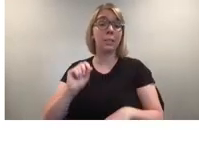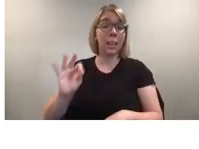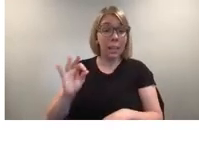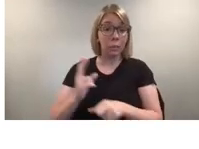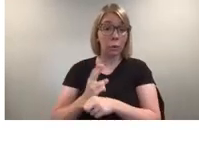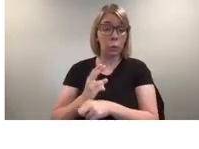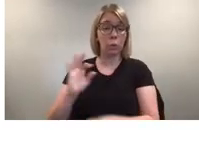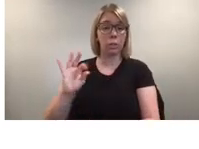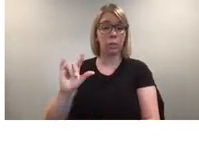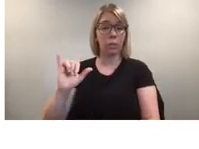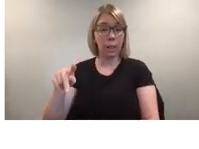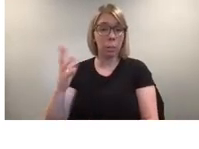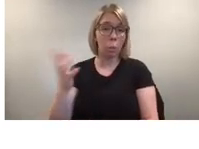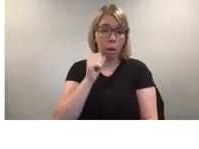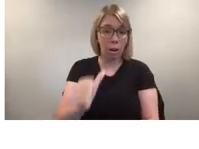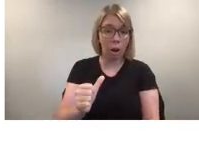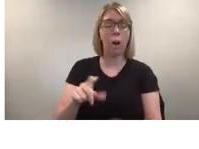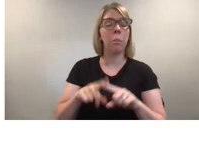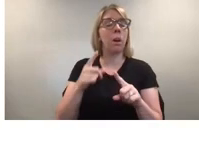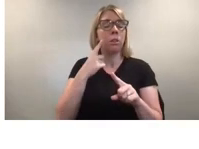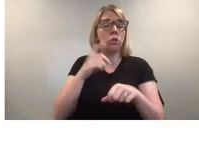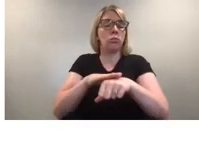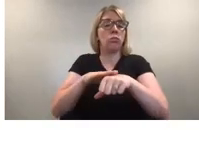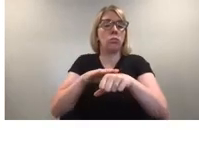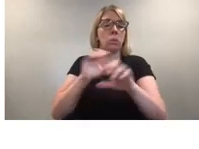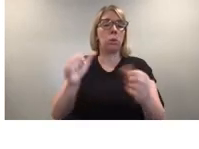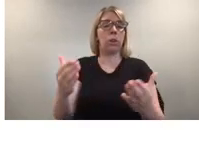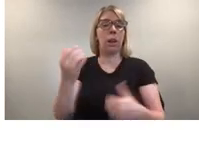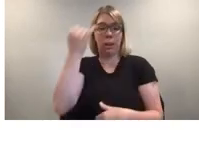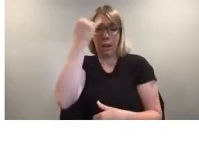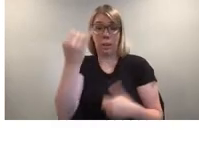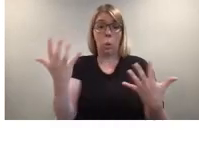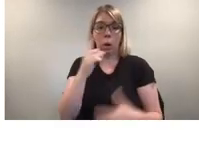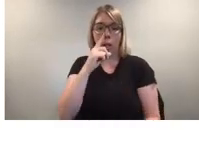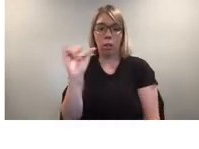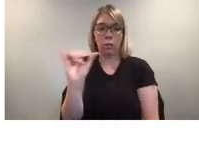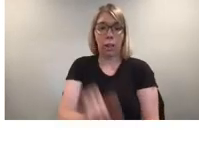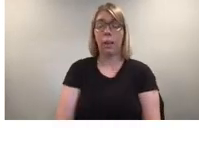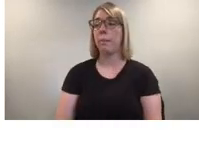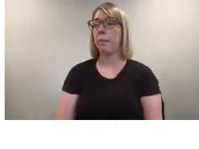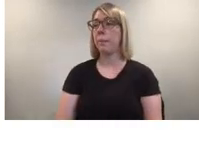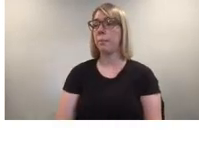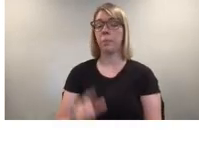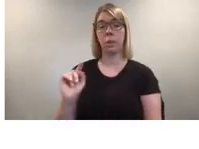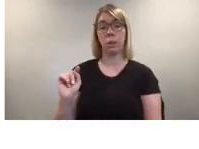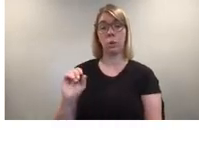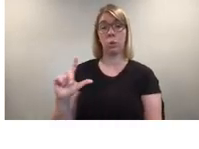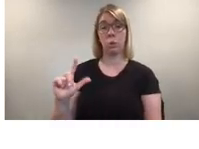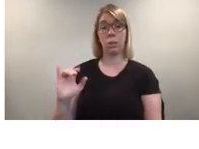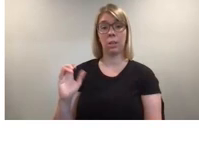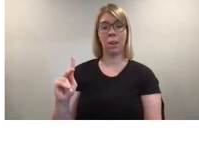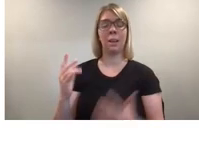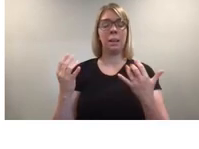haven't, but just so you have an idea of what this tool talk section looks like. So I'm going to go back into the experience